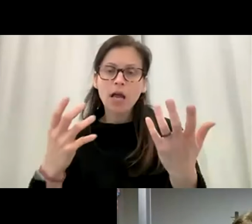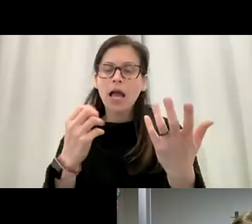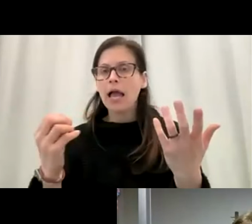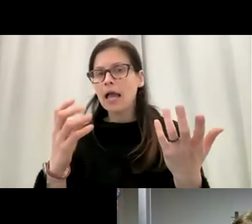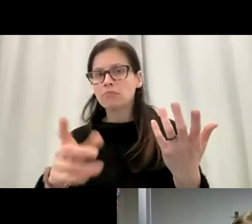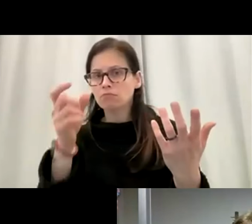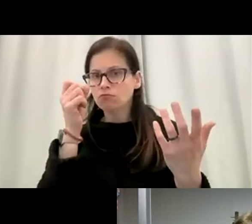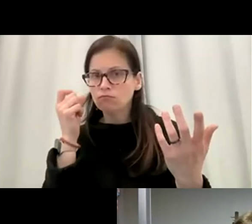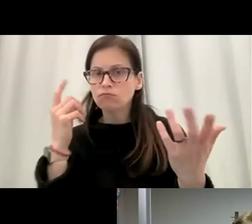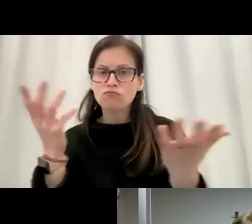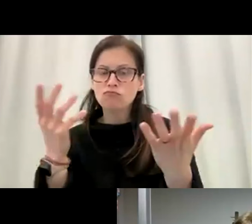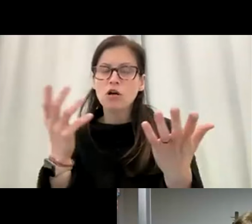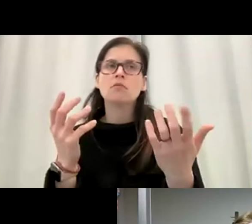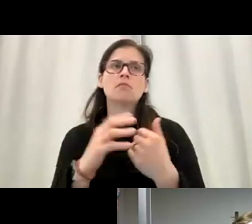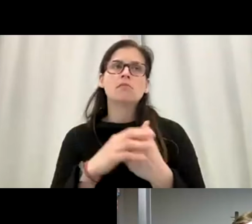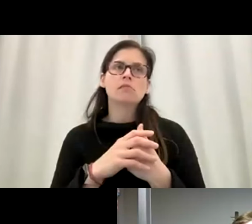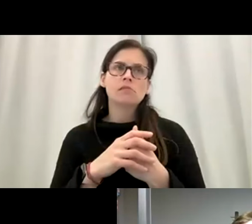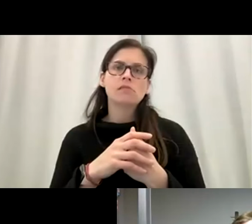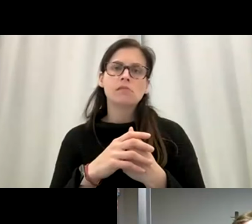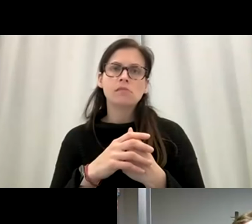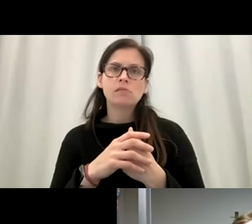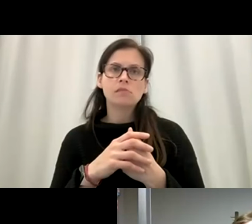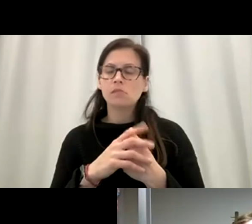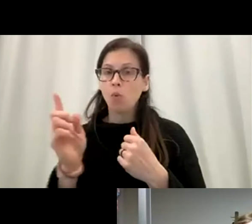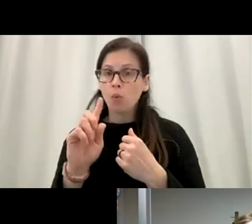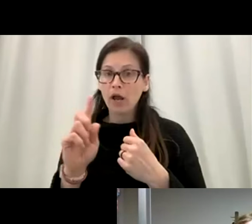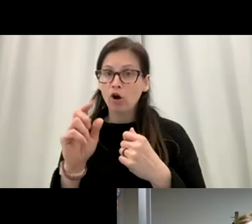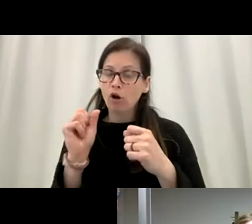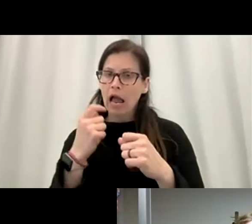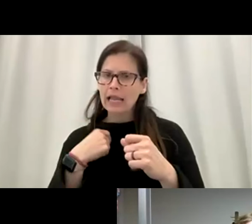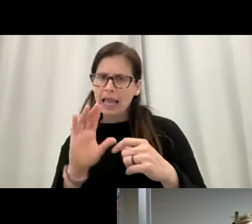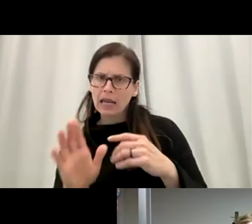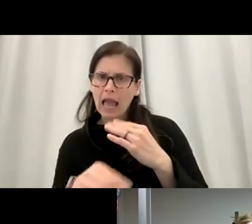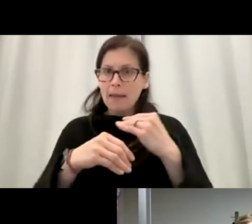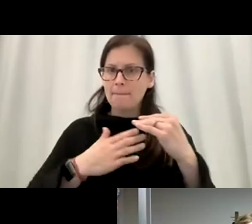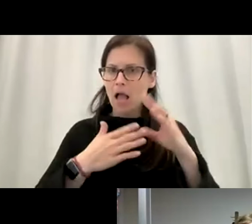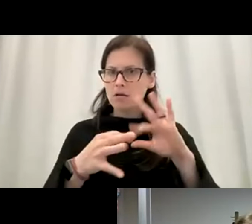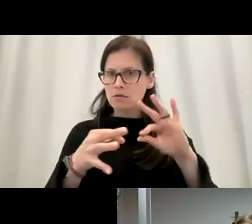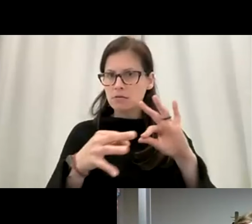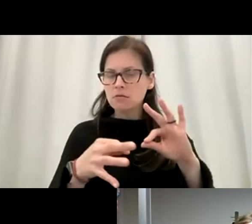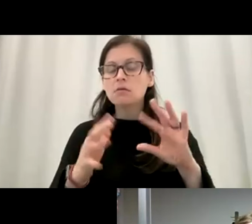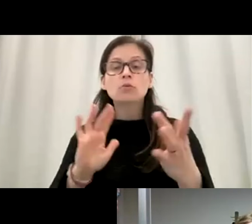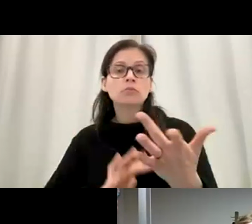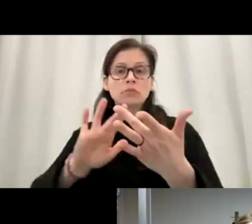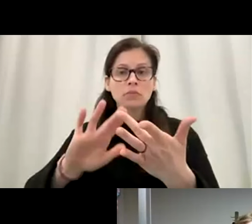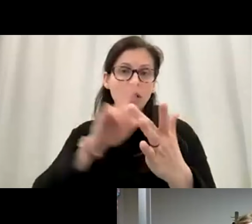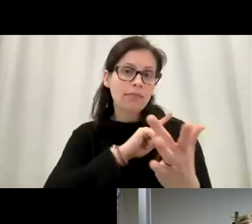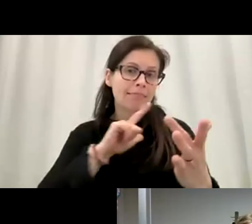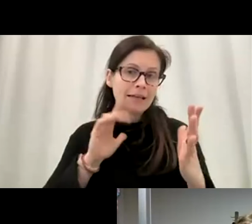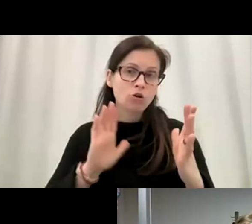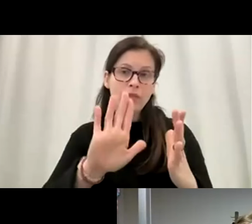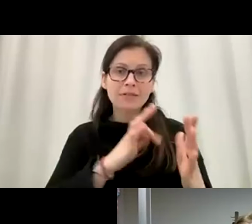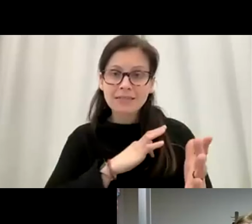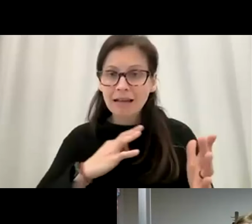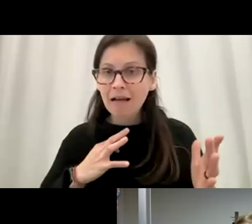kind of understanding where you can plug in. And then you can, yeah, contact your legislator, staff, set